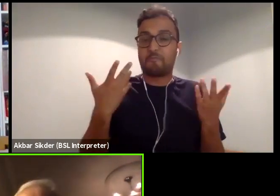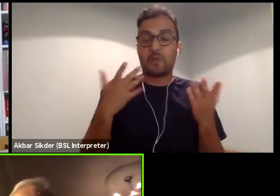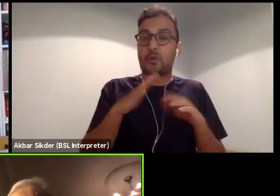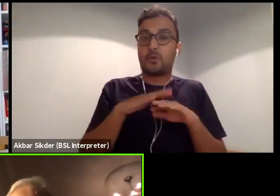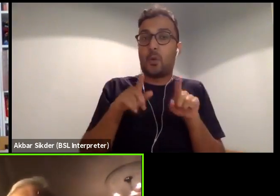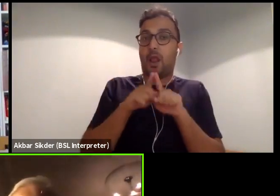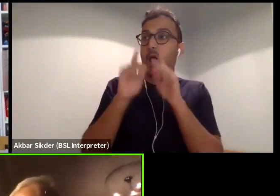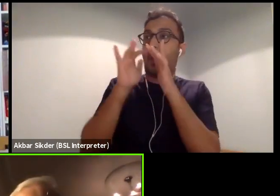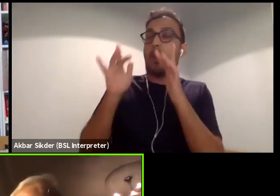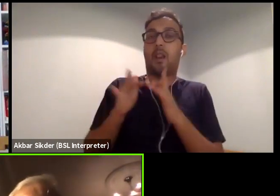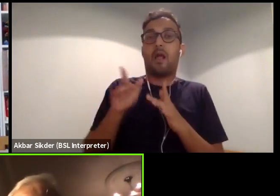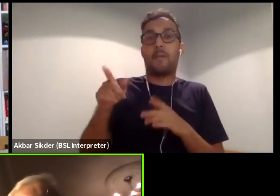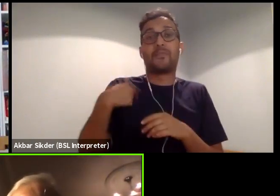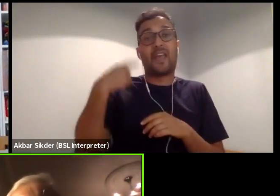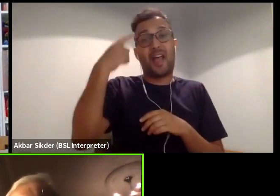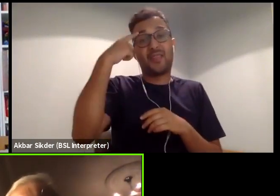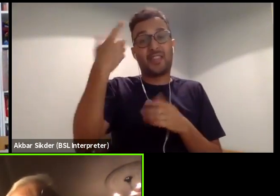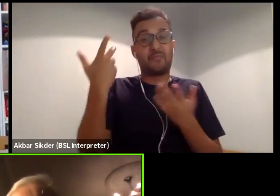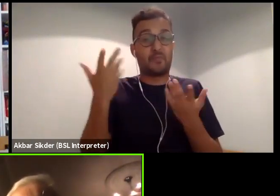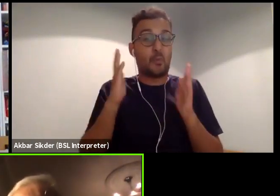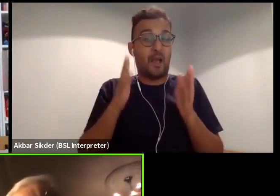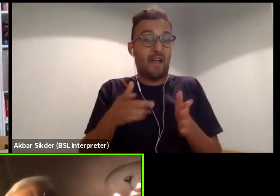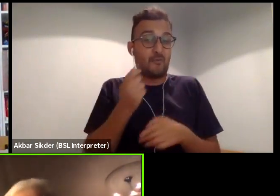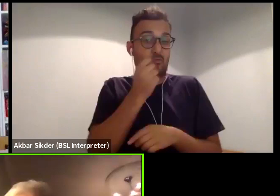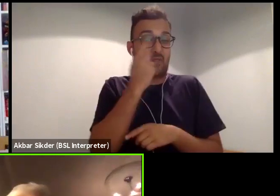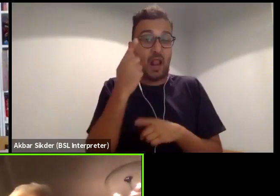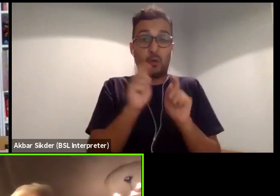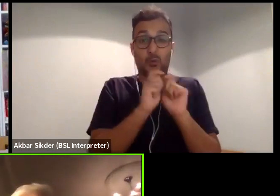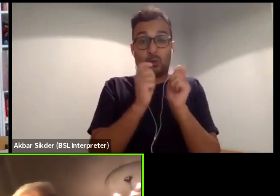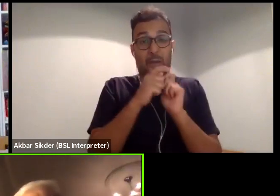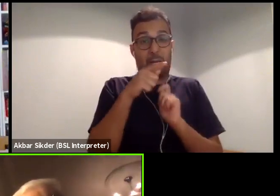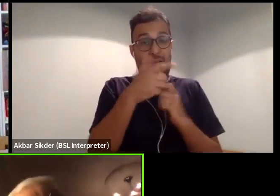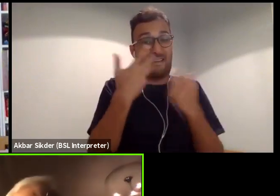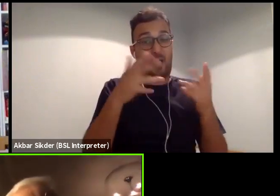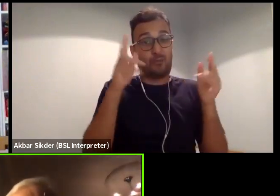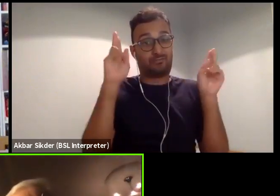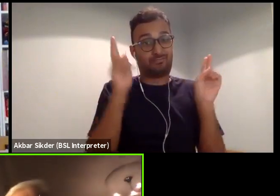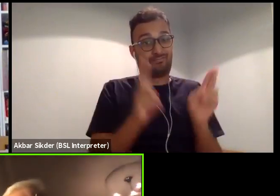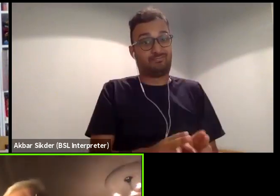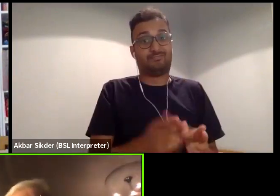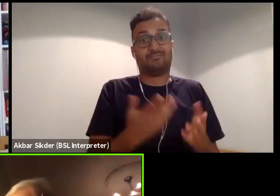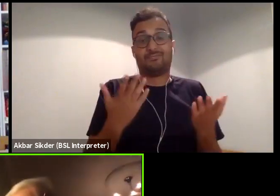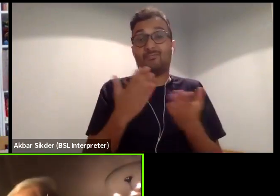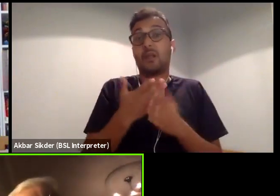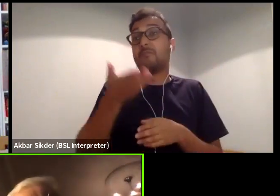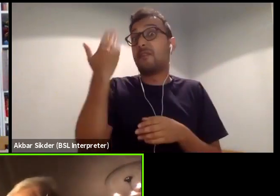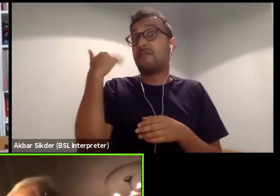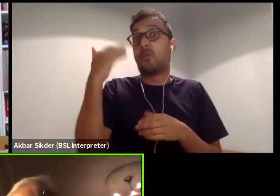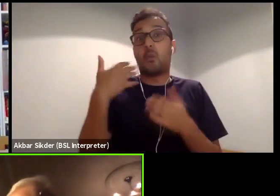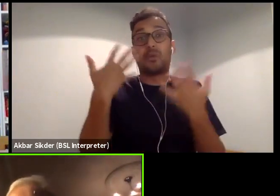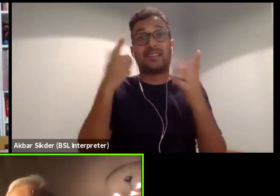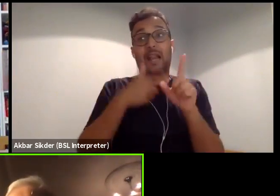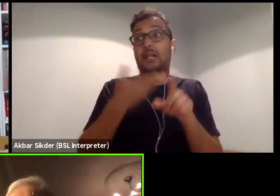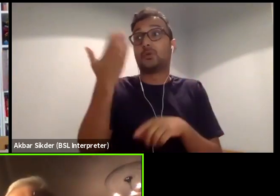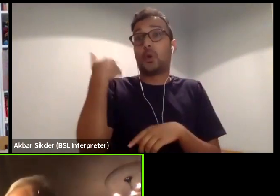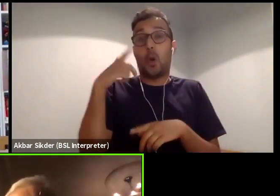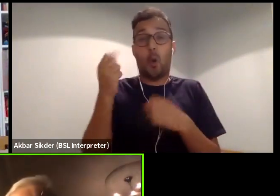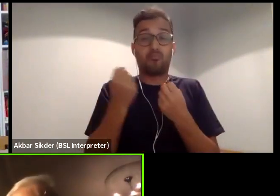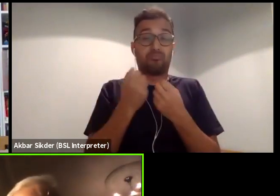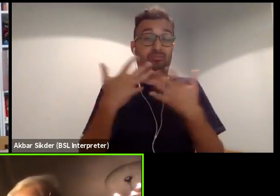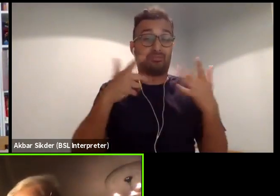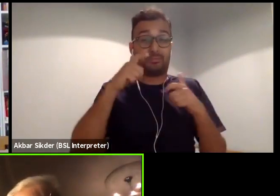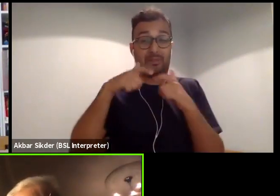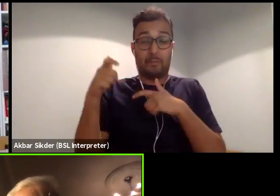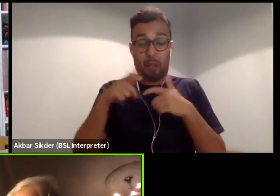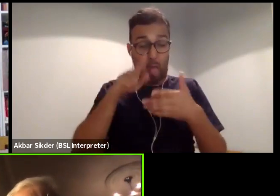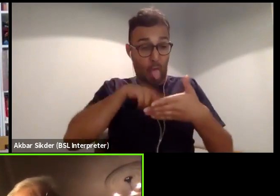we have to accept, are dying. The Daily Mail is read by half as many people as it was 10 years ago, and it'll be half again